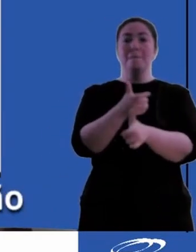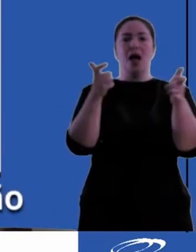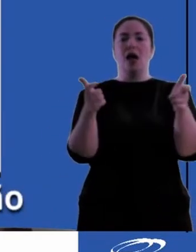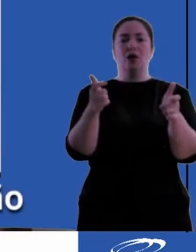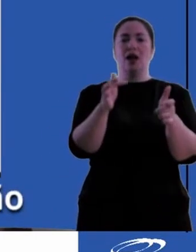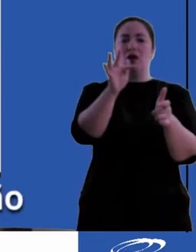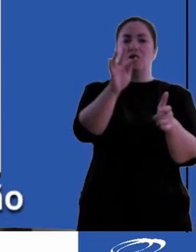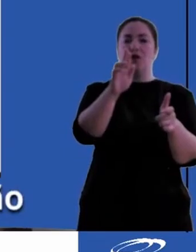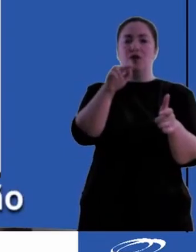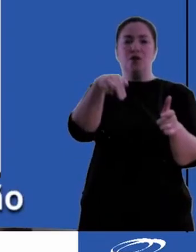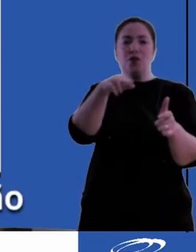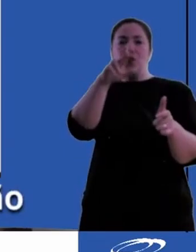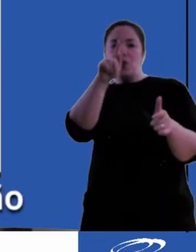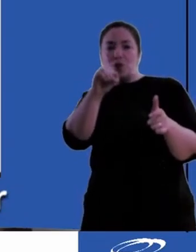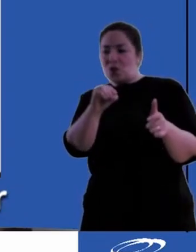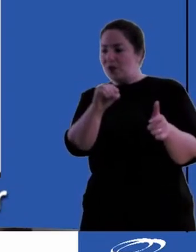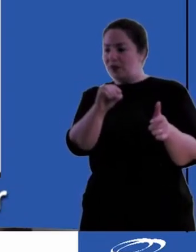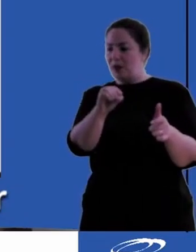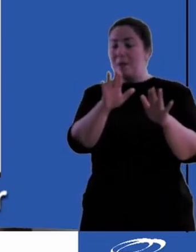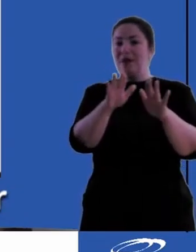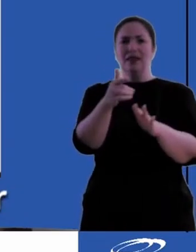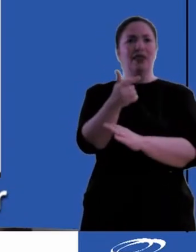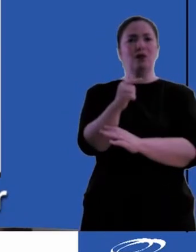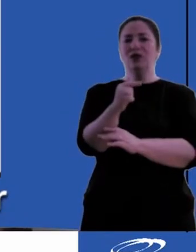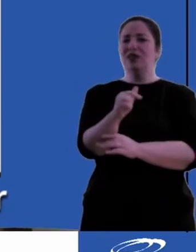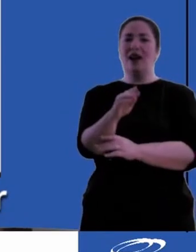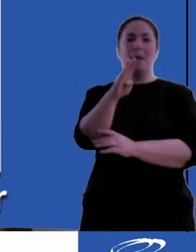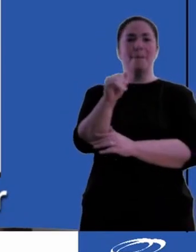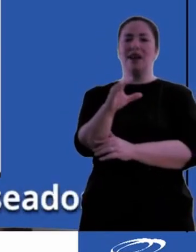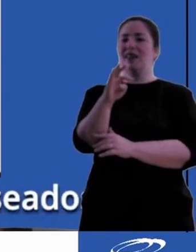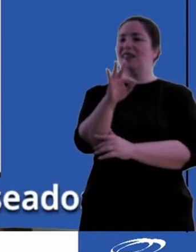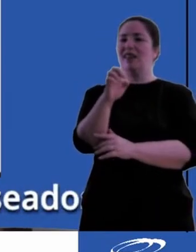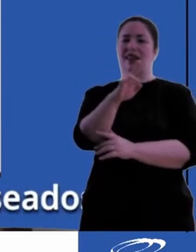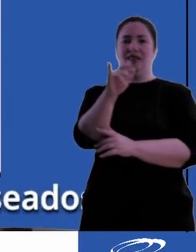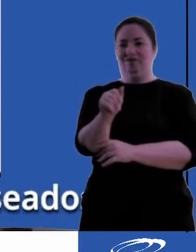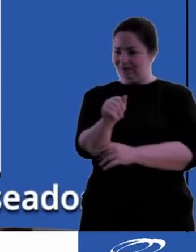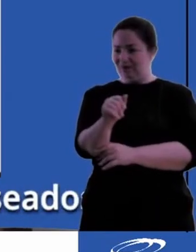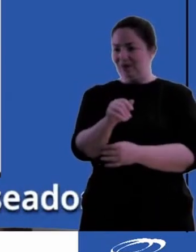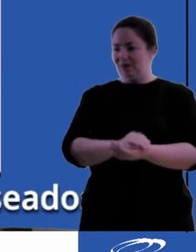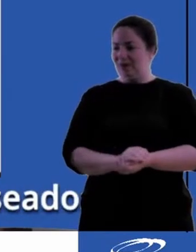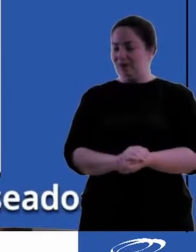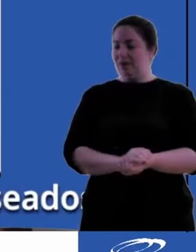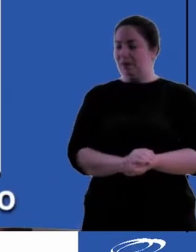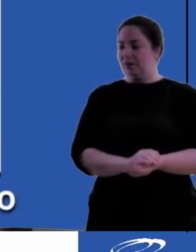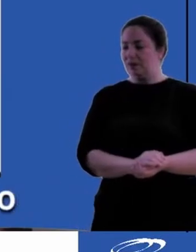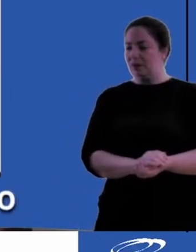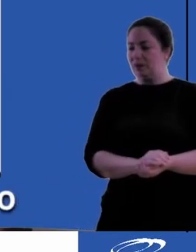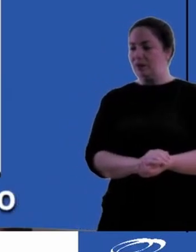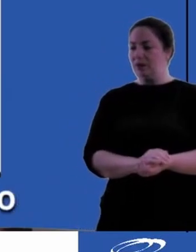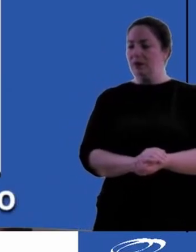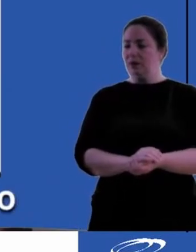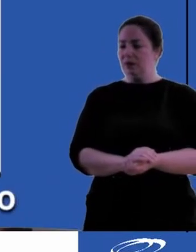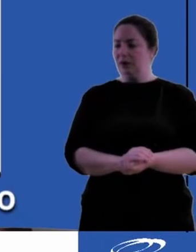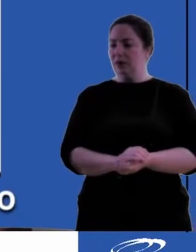low. And no mycobacterial stains were positive. Now, I want to talk about some advanced sequencing-based diagnostic work